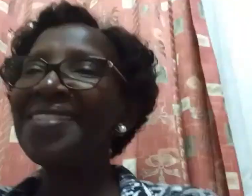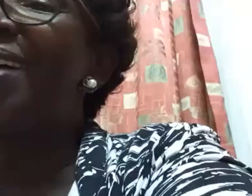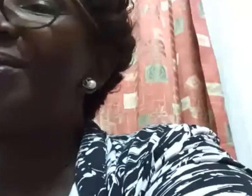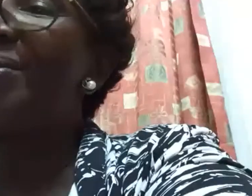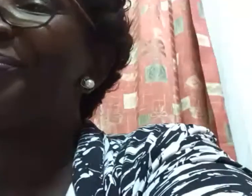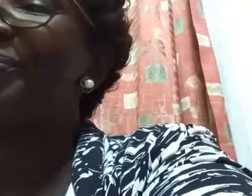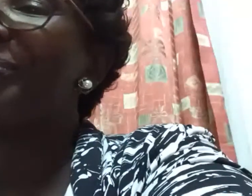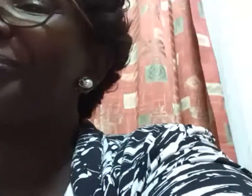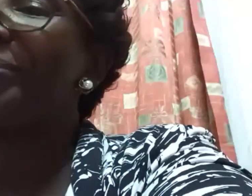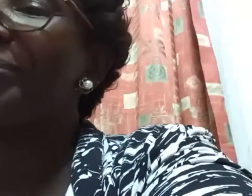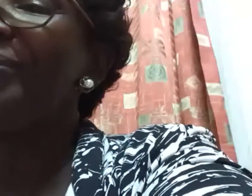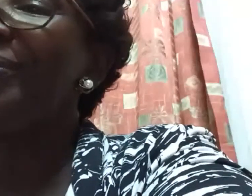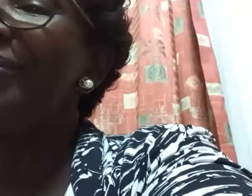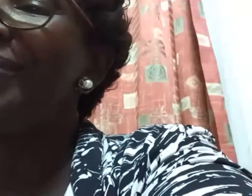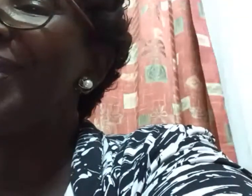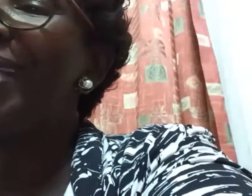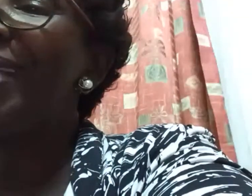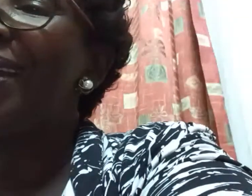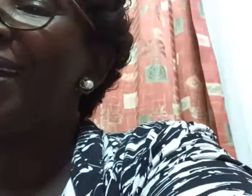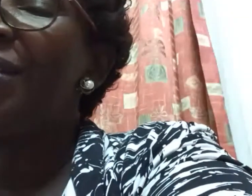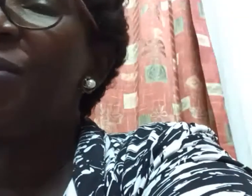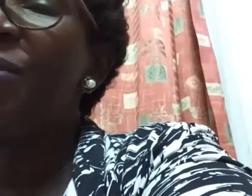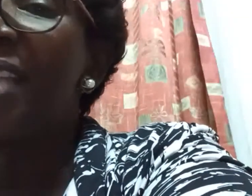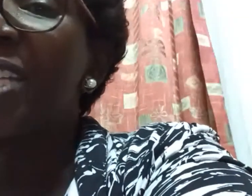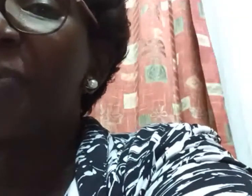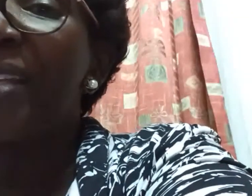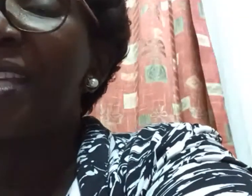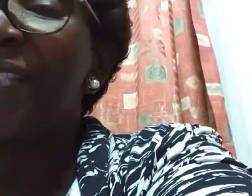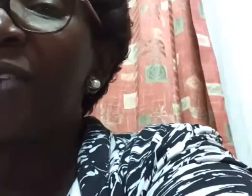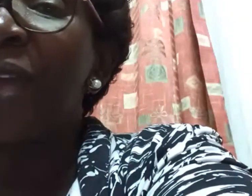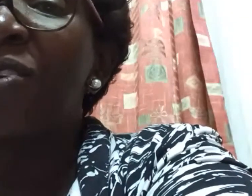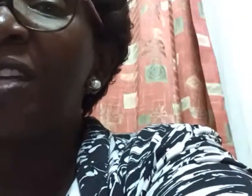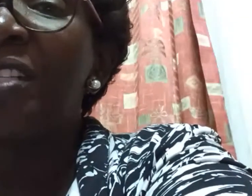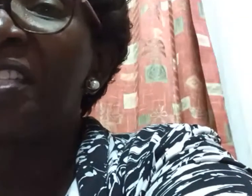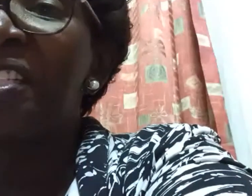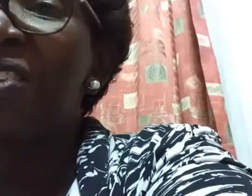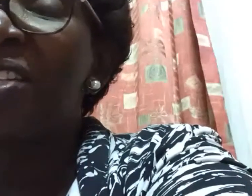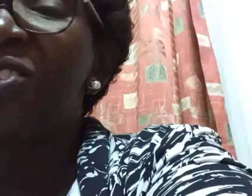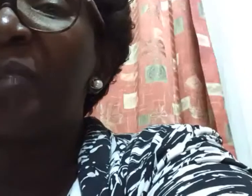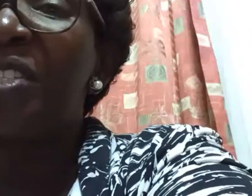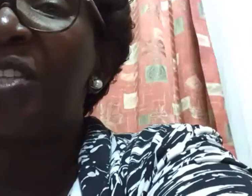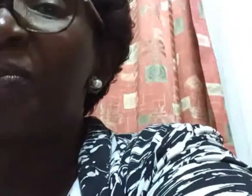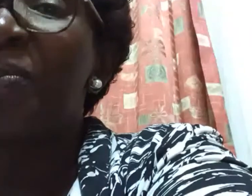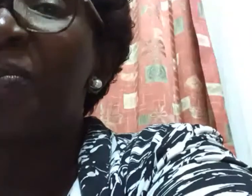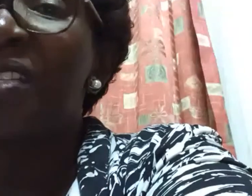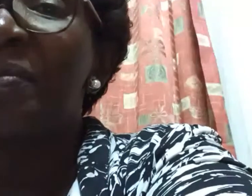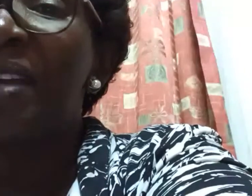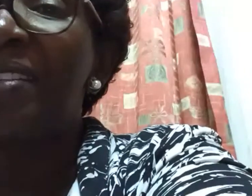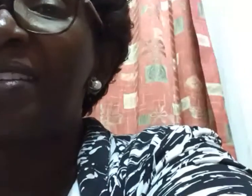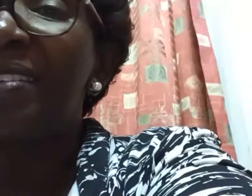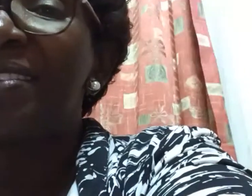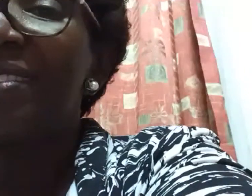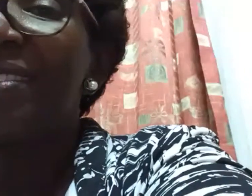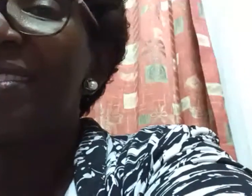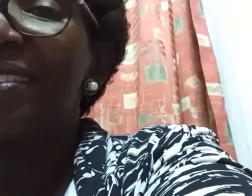Well, but yeah. You mean it's expensive and we are going digital? It should be cheap because